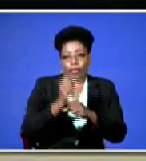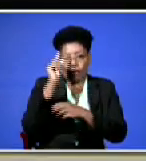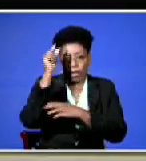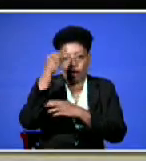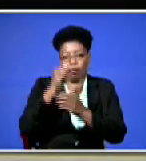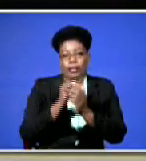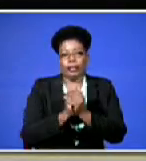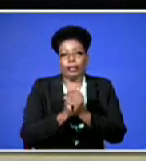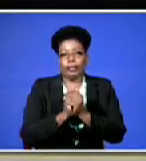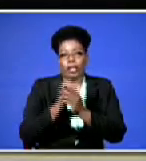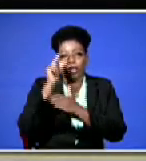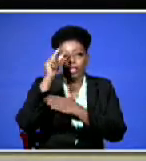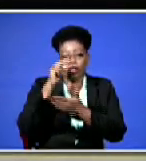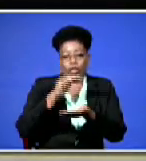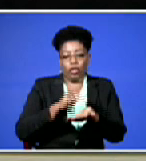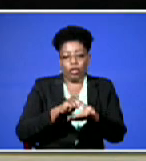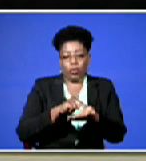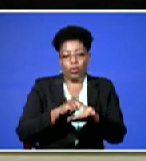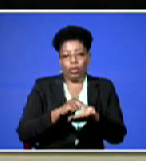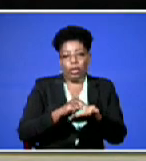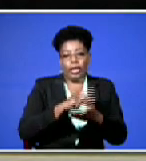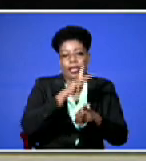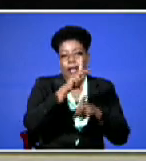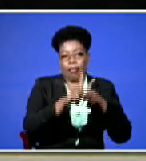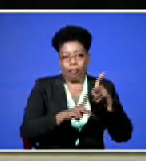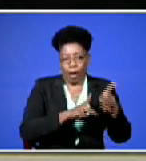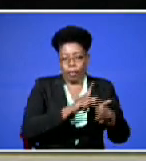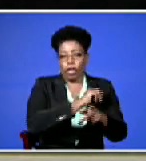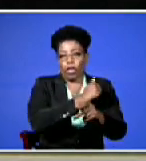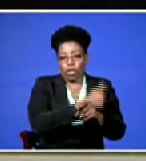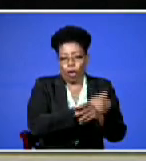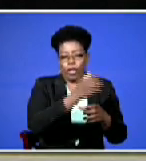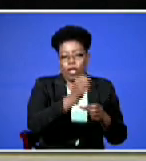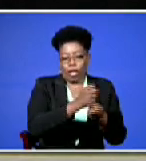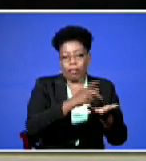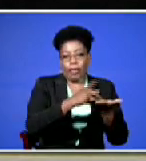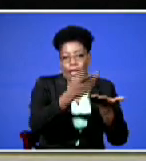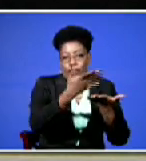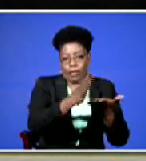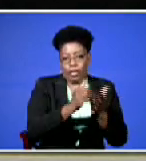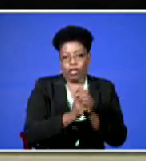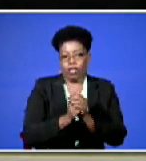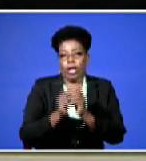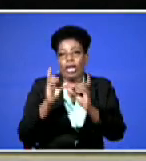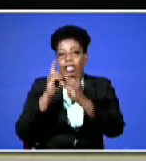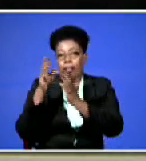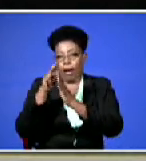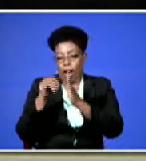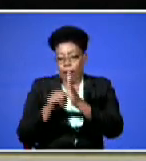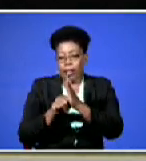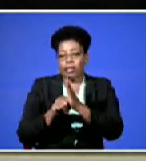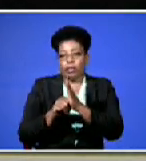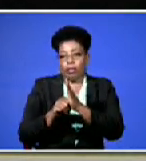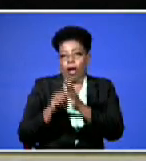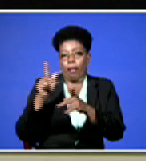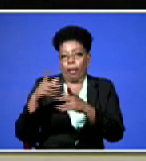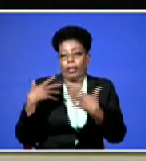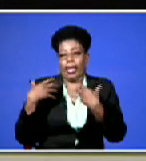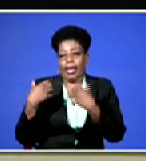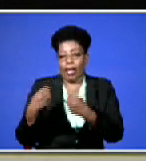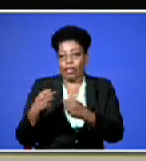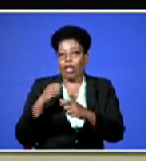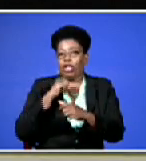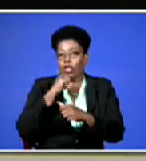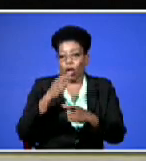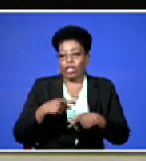in the Public Hospital Authority have received their lump sum. The nurses in the Department of Public Health had not received their lump sum in